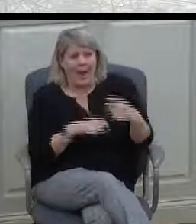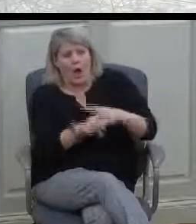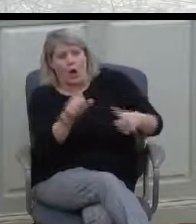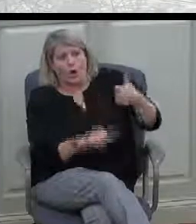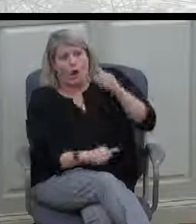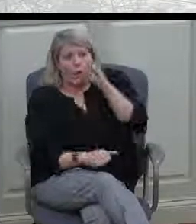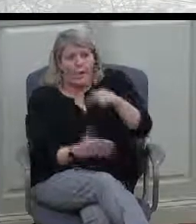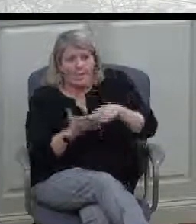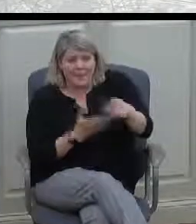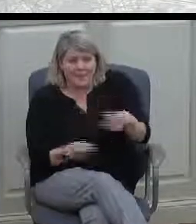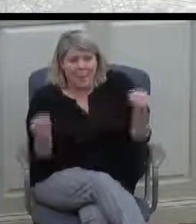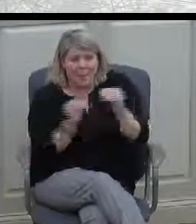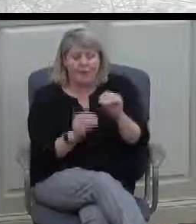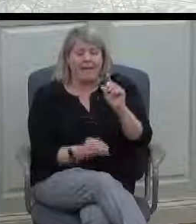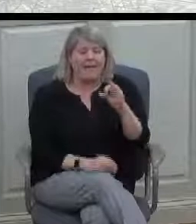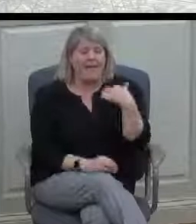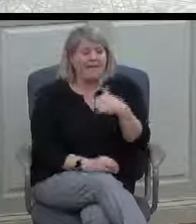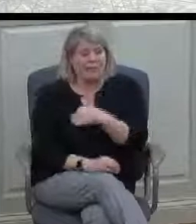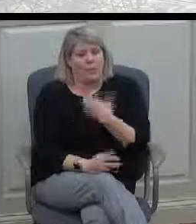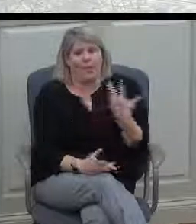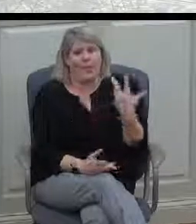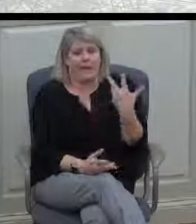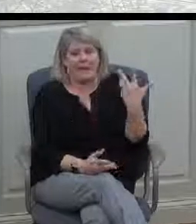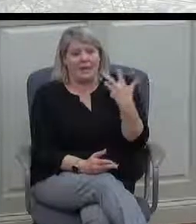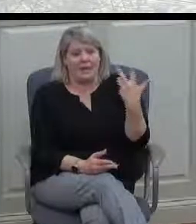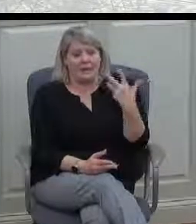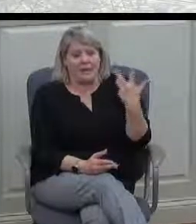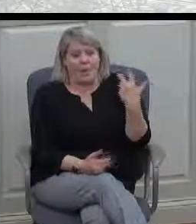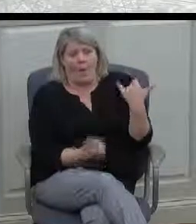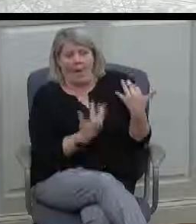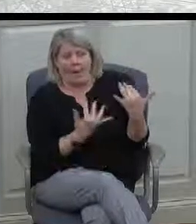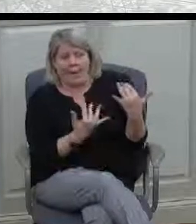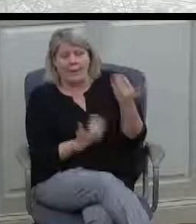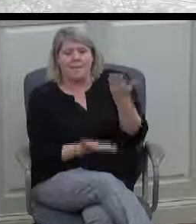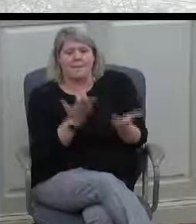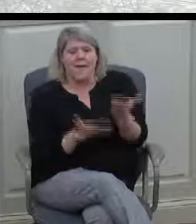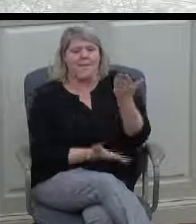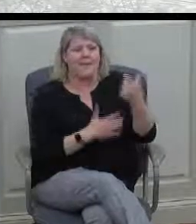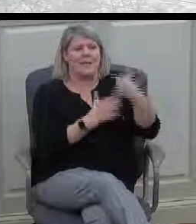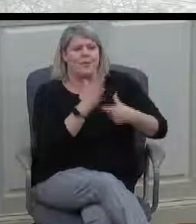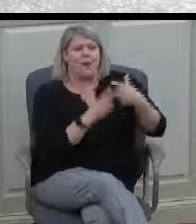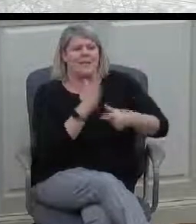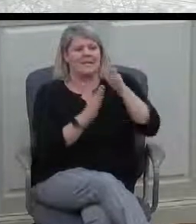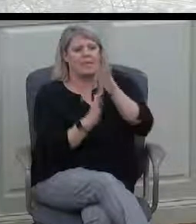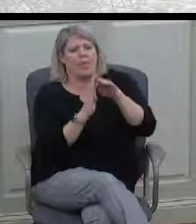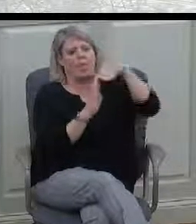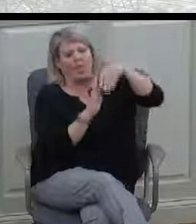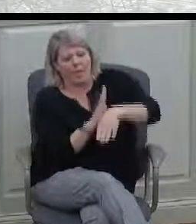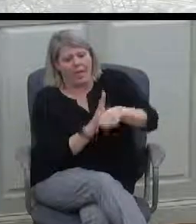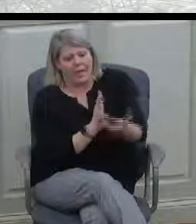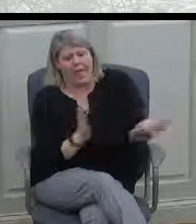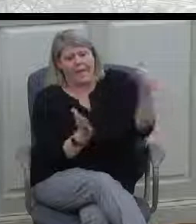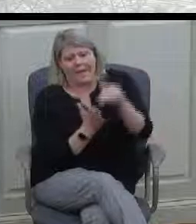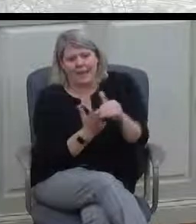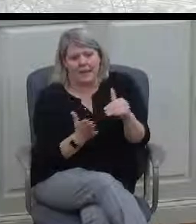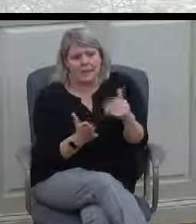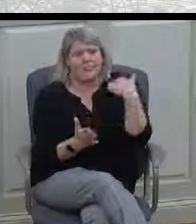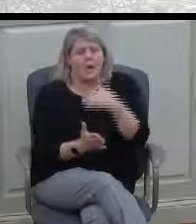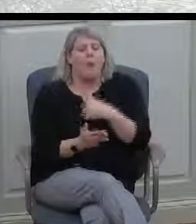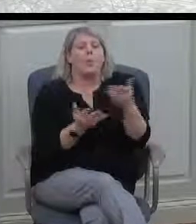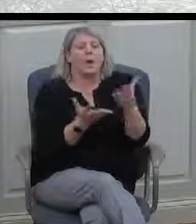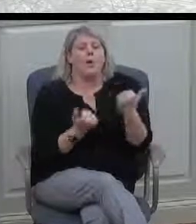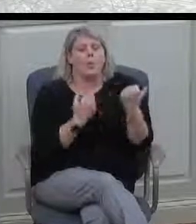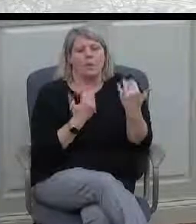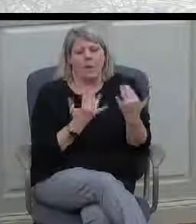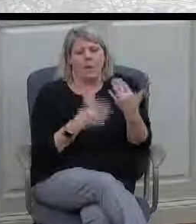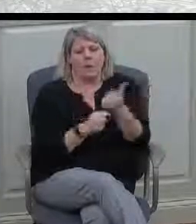is there a possibility if we wait a little bit longer, the market will kind of regulate back to where it was a little bit? We want to get some more information about